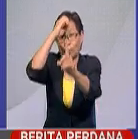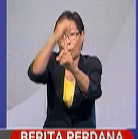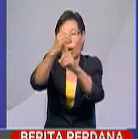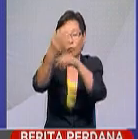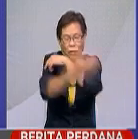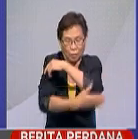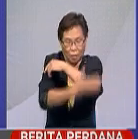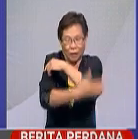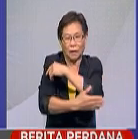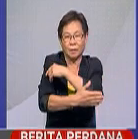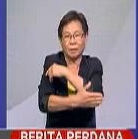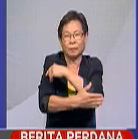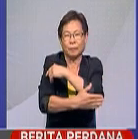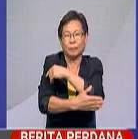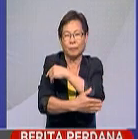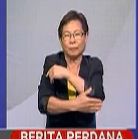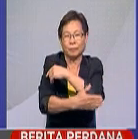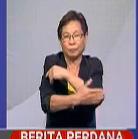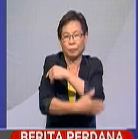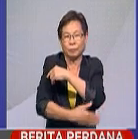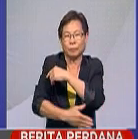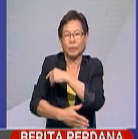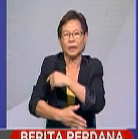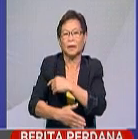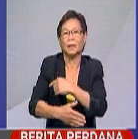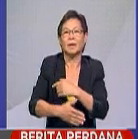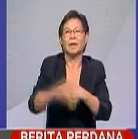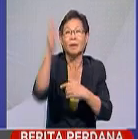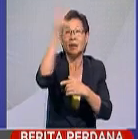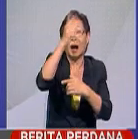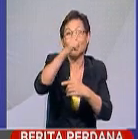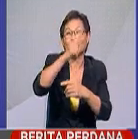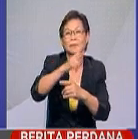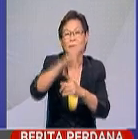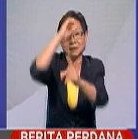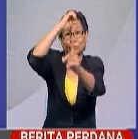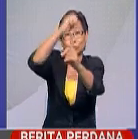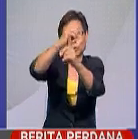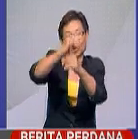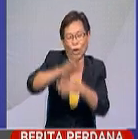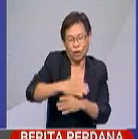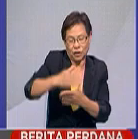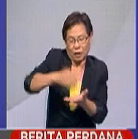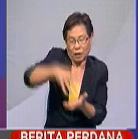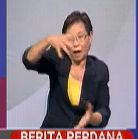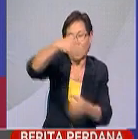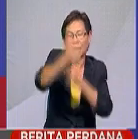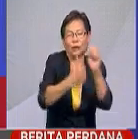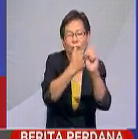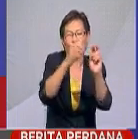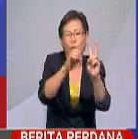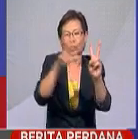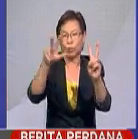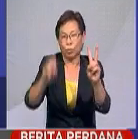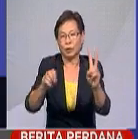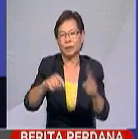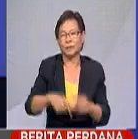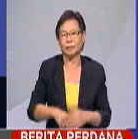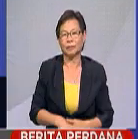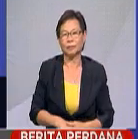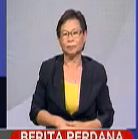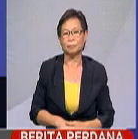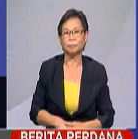as outlined in the government's Shared Prosperity Vision 2030. On this